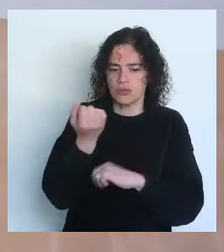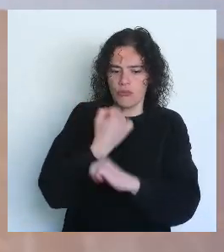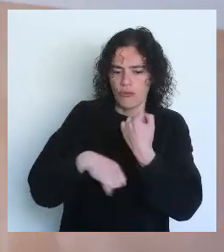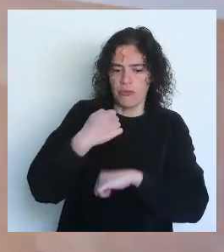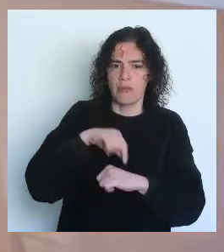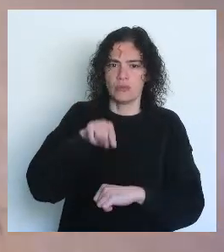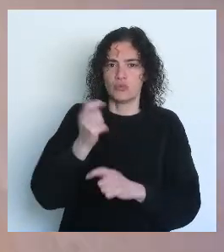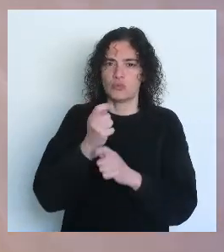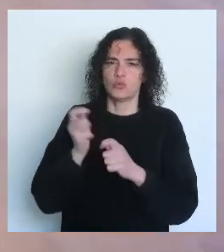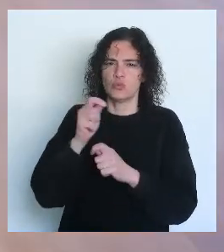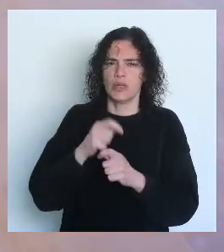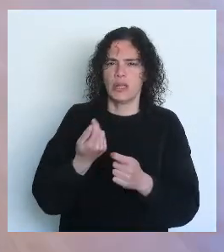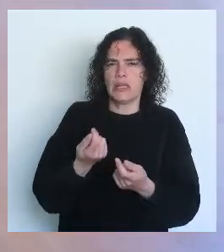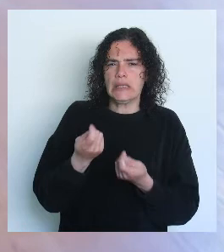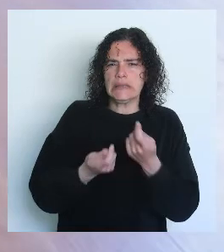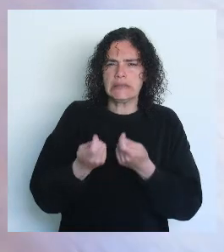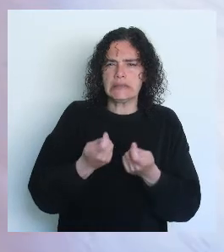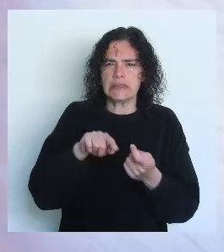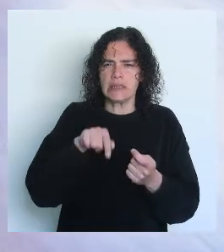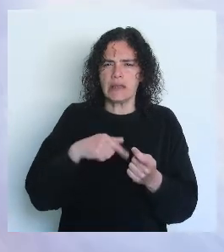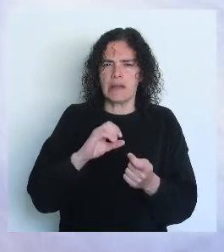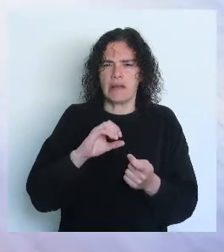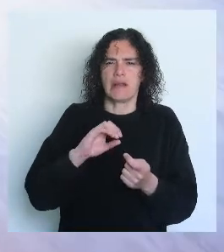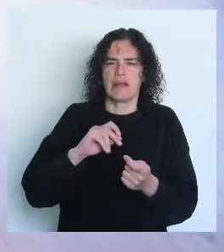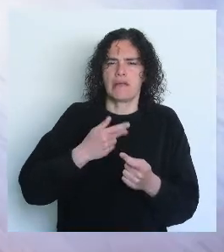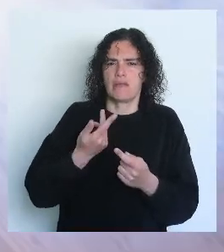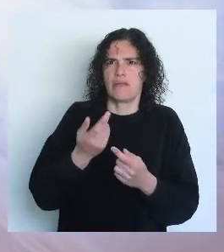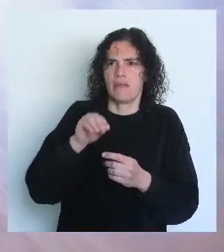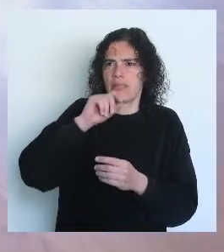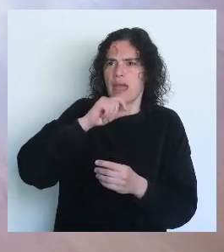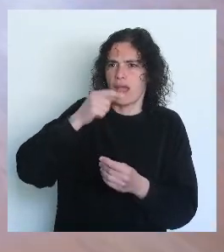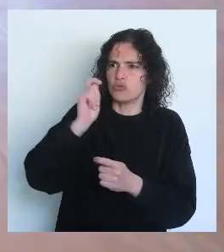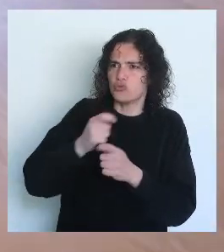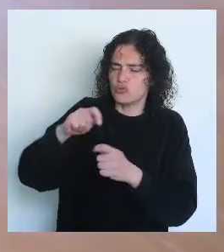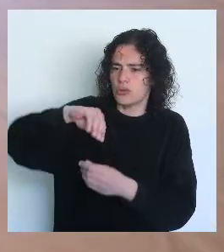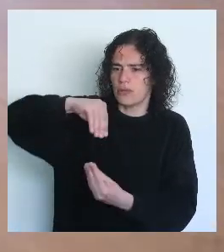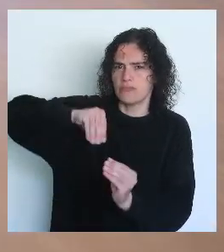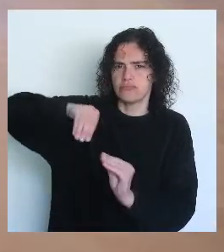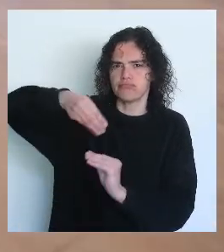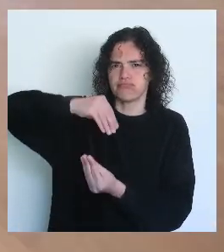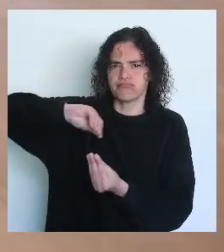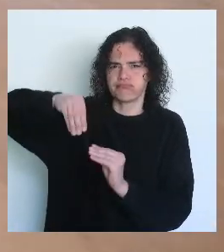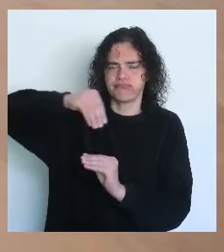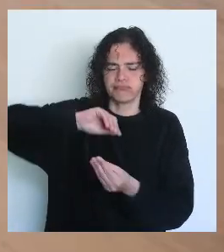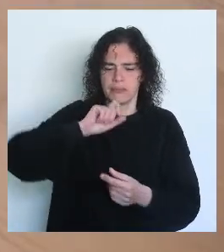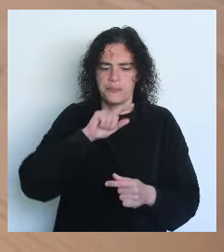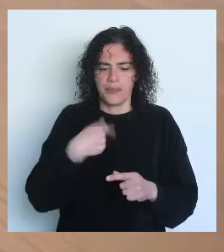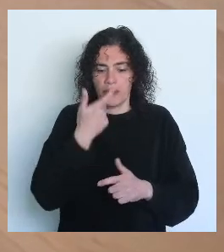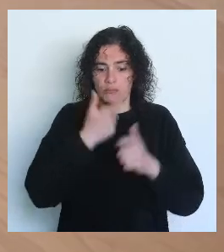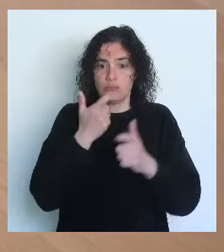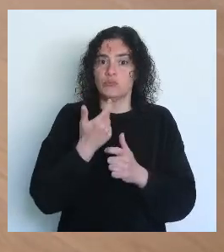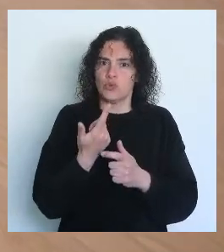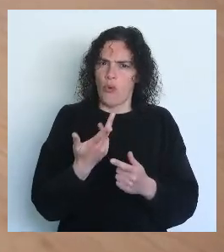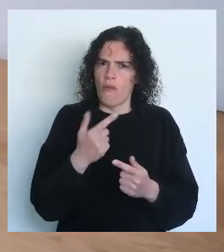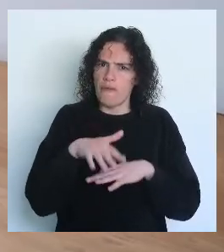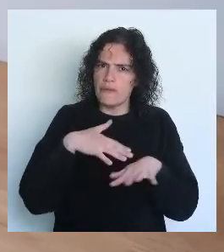suggesting movement in sculpture, a little bit like a Calder sculpture, a mobile sculpture. That this painting, and I don't